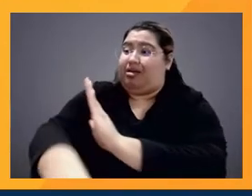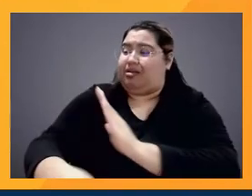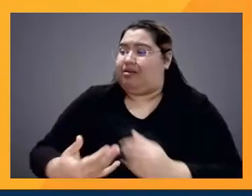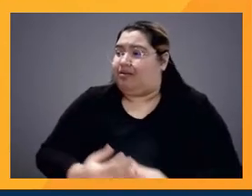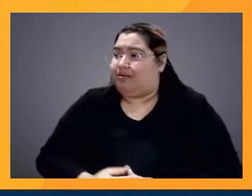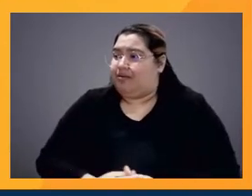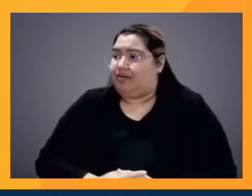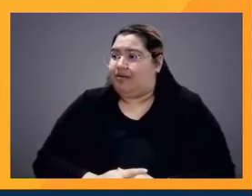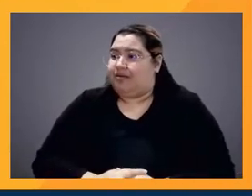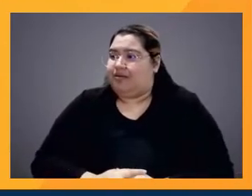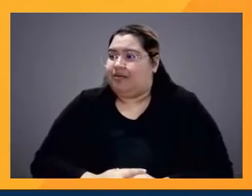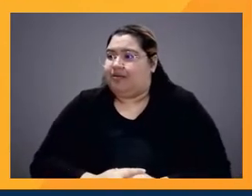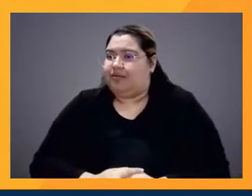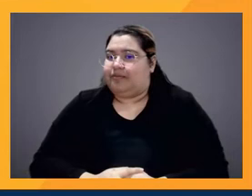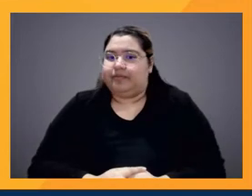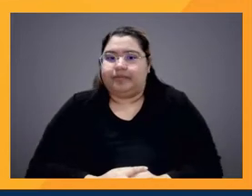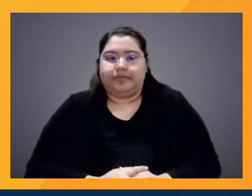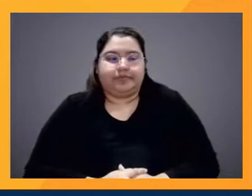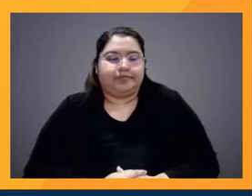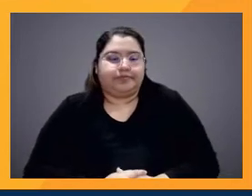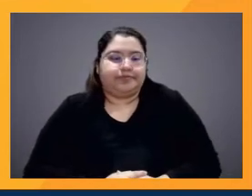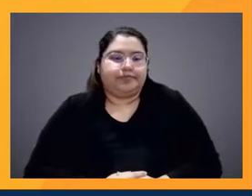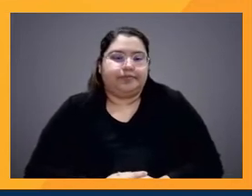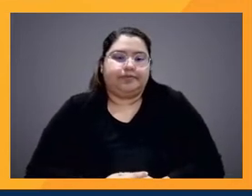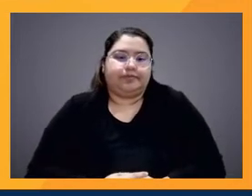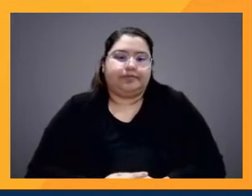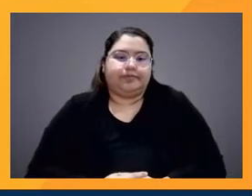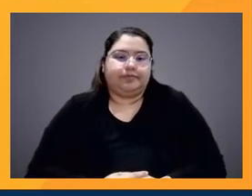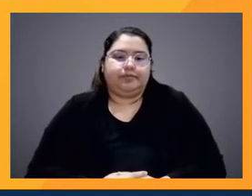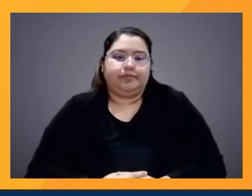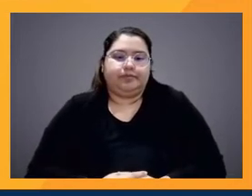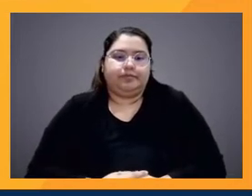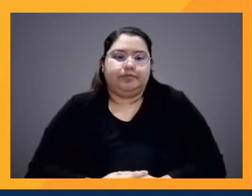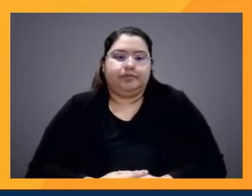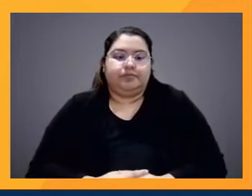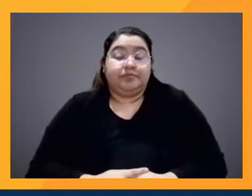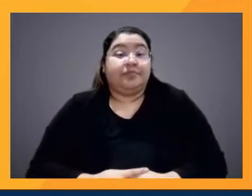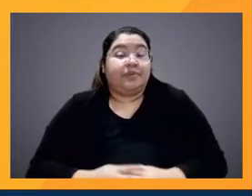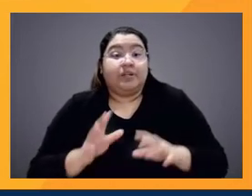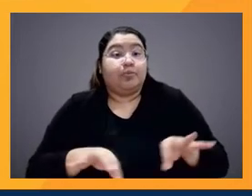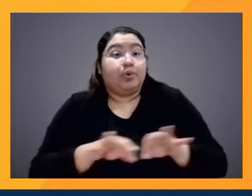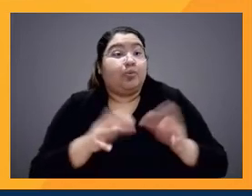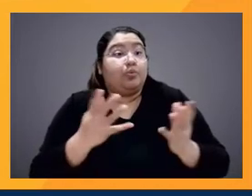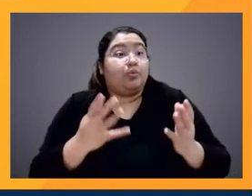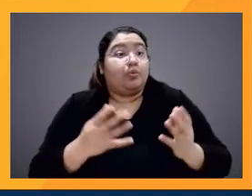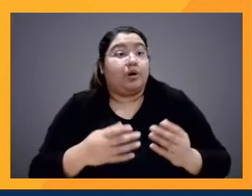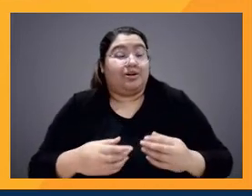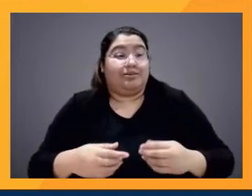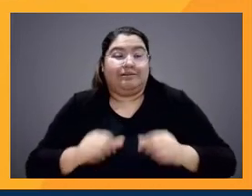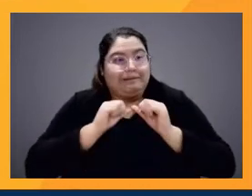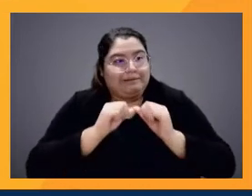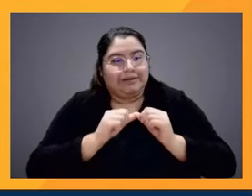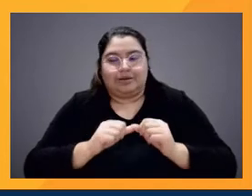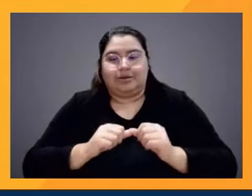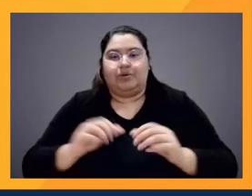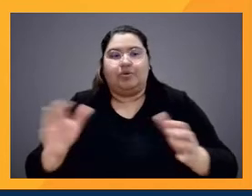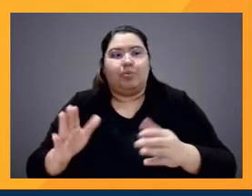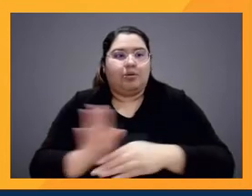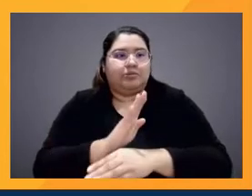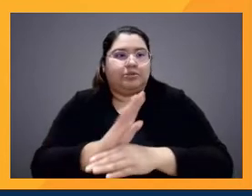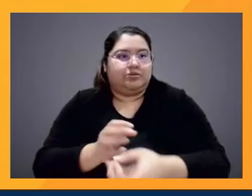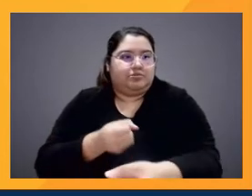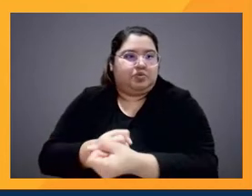as you remain hopeful, as many entrepreneurs are, how do we ensure a good